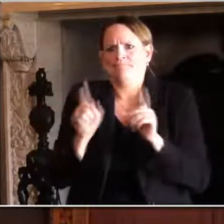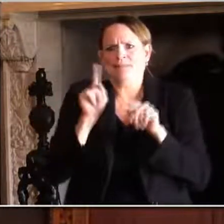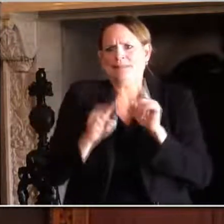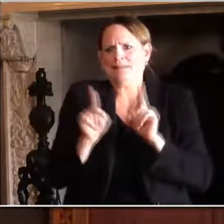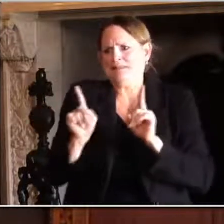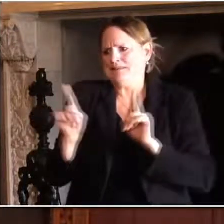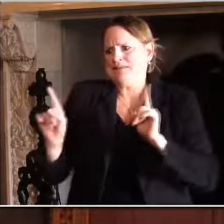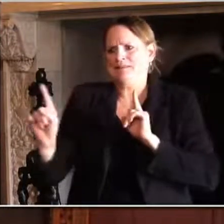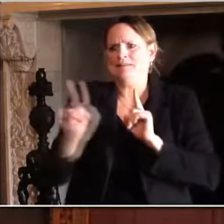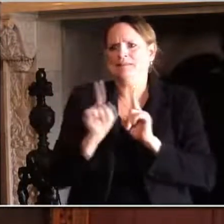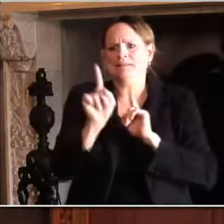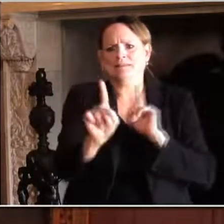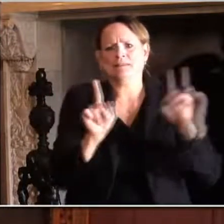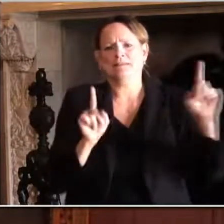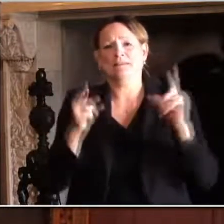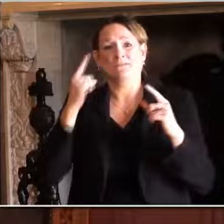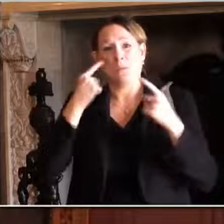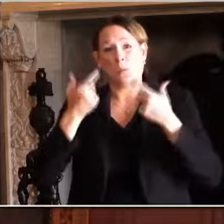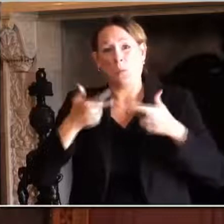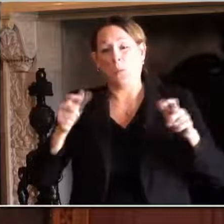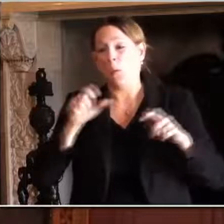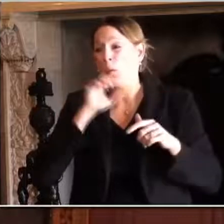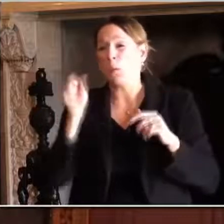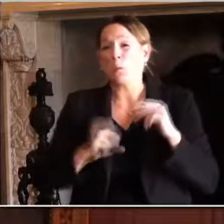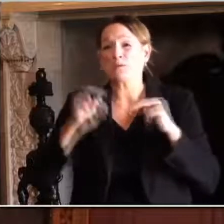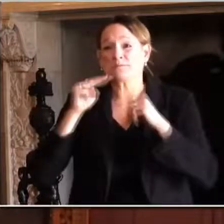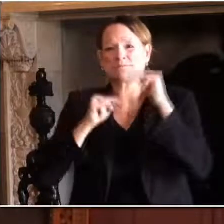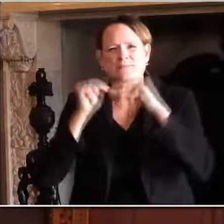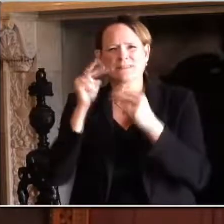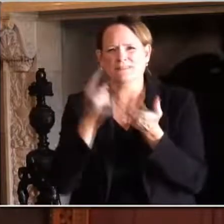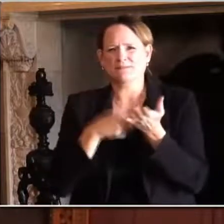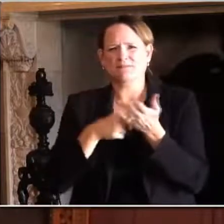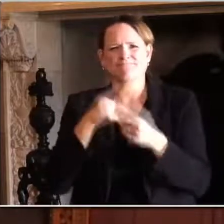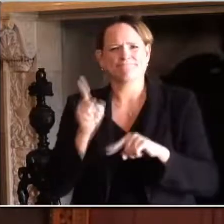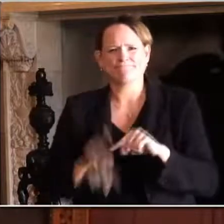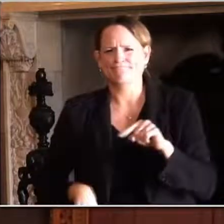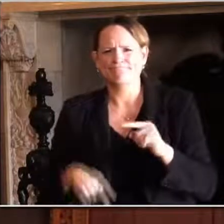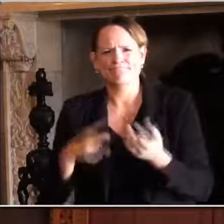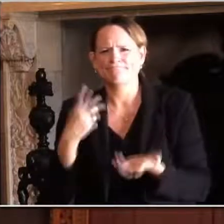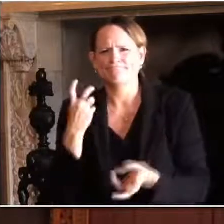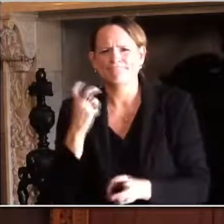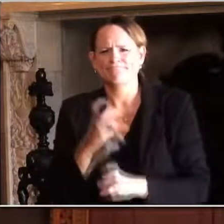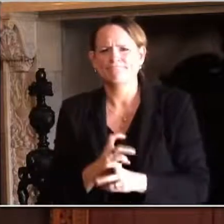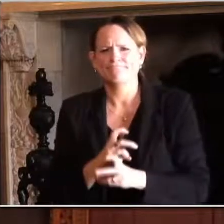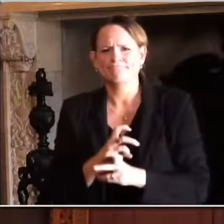larger number of kids in an older building, that's pretty damn tough. And so